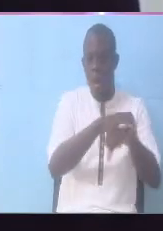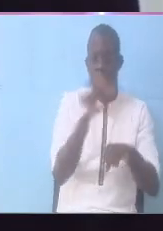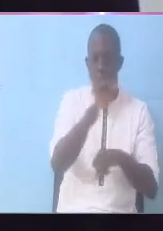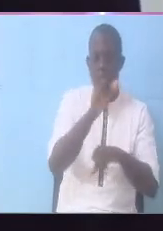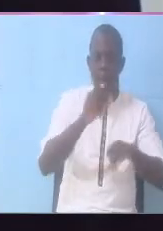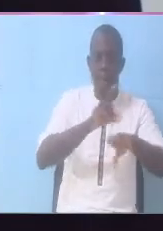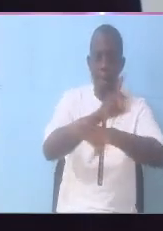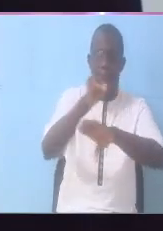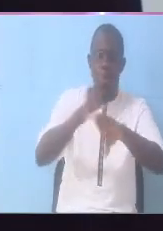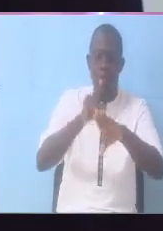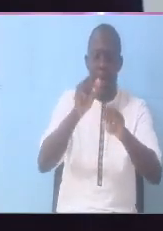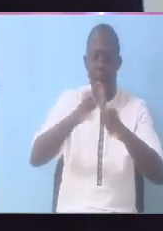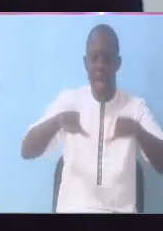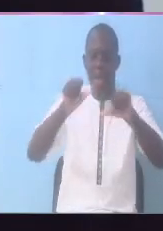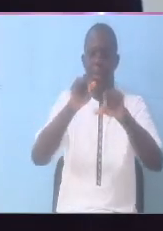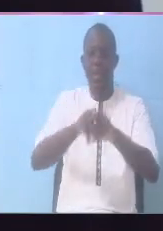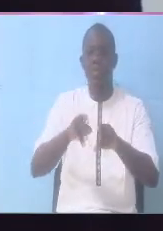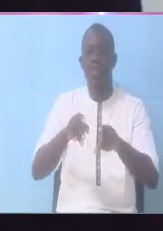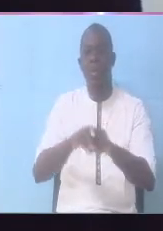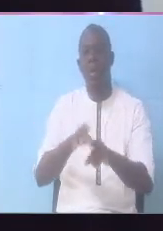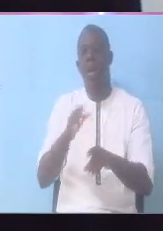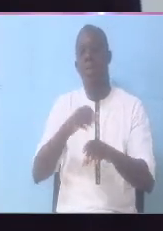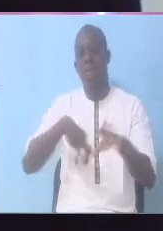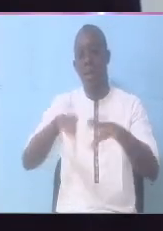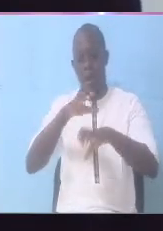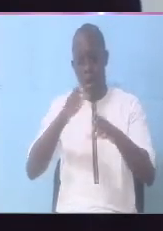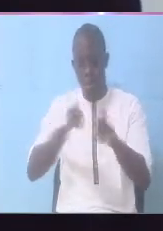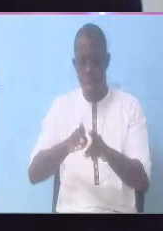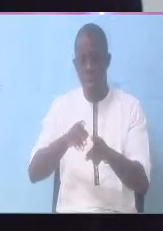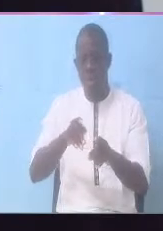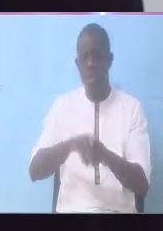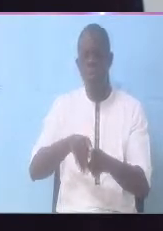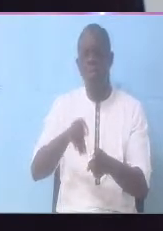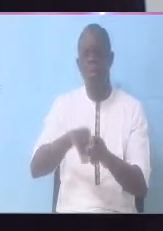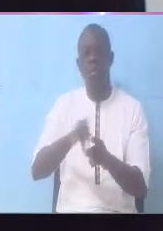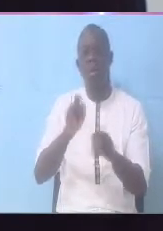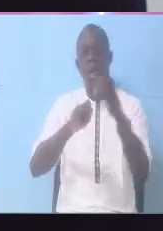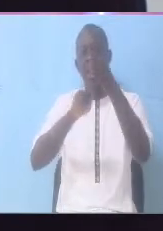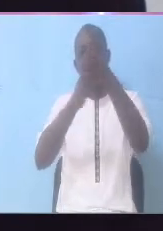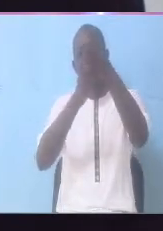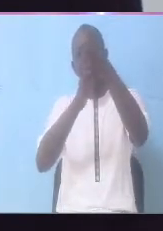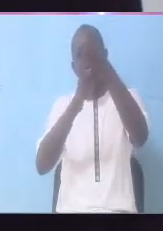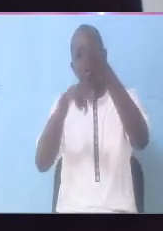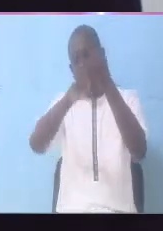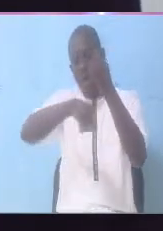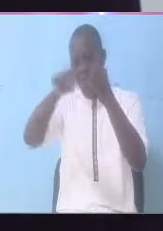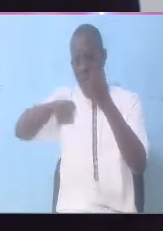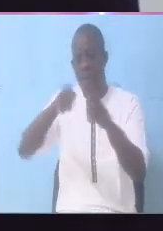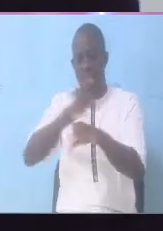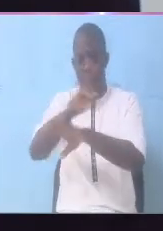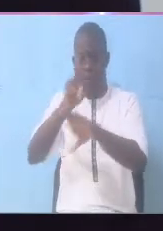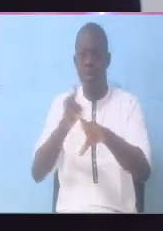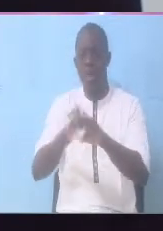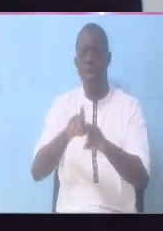lonko jemu ninsi la pedulality ya fajele. Castle farm. No, castle kuro.